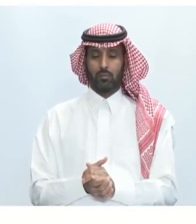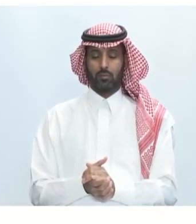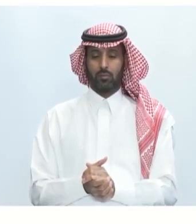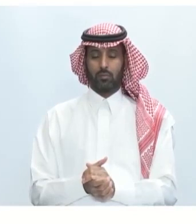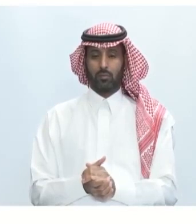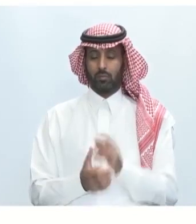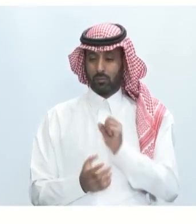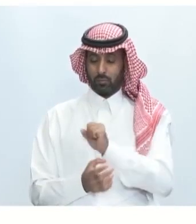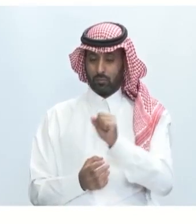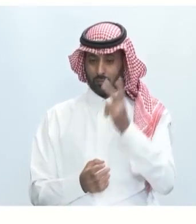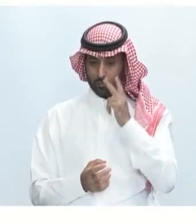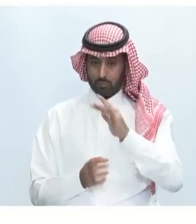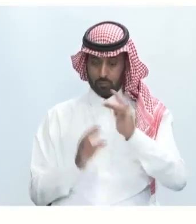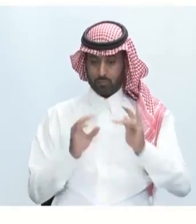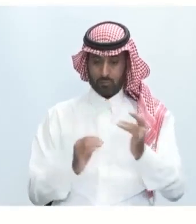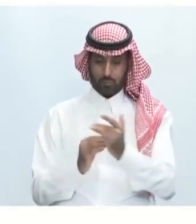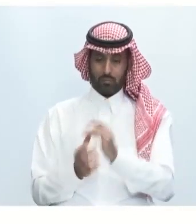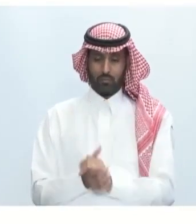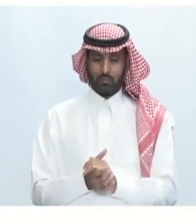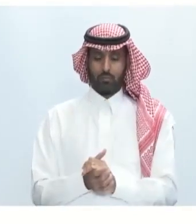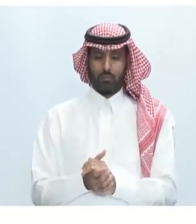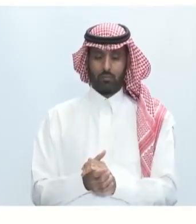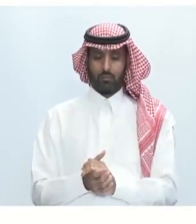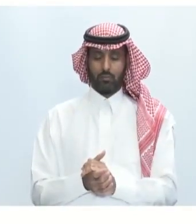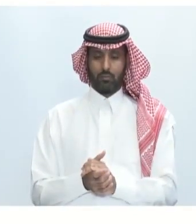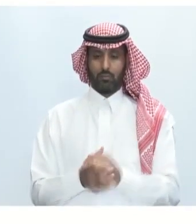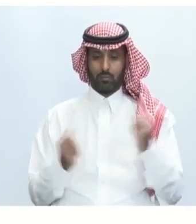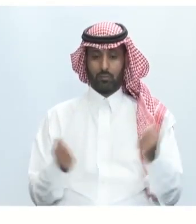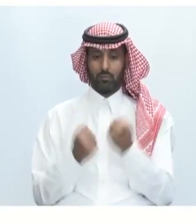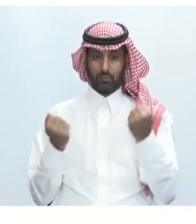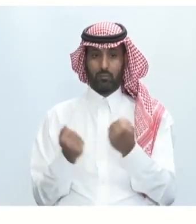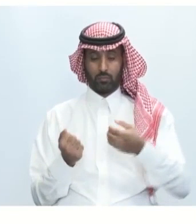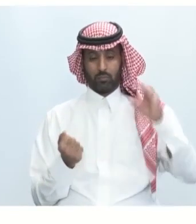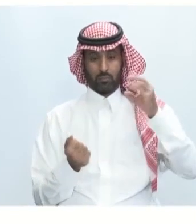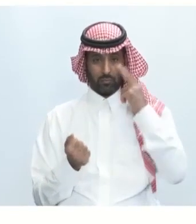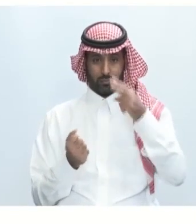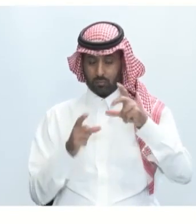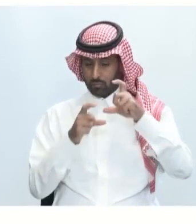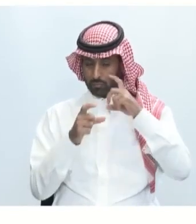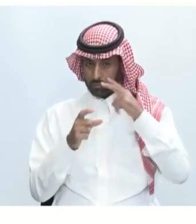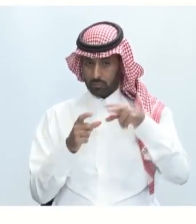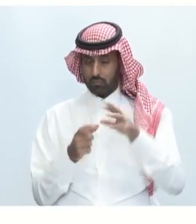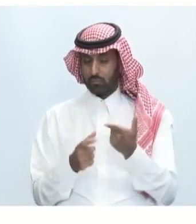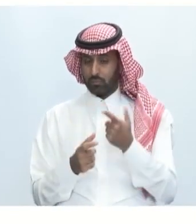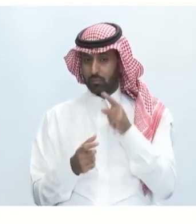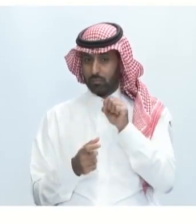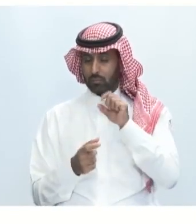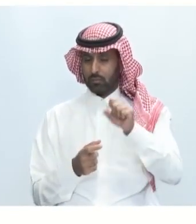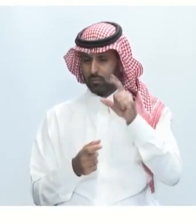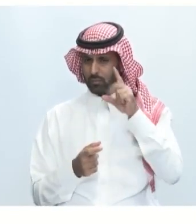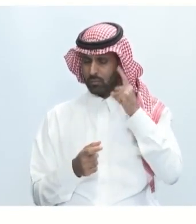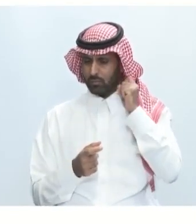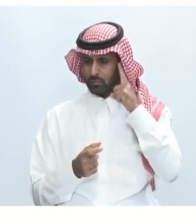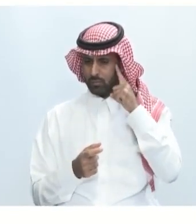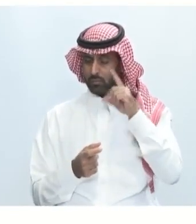dessert for the studio audience. Exercise C here, look at the pictures. Use your own ideas